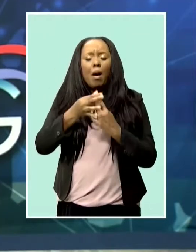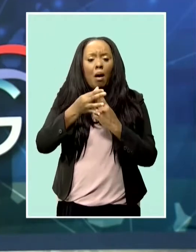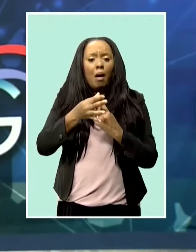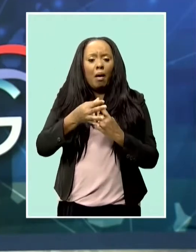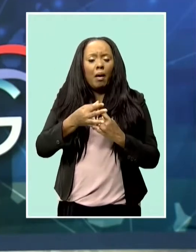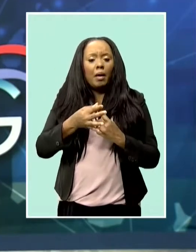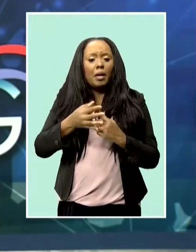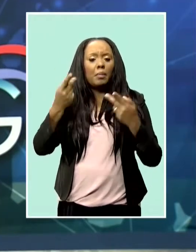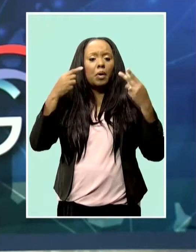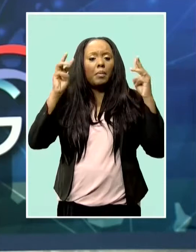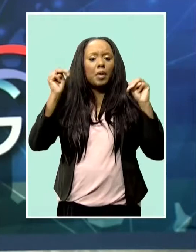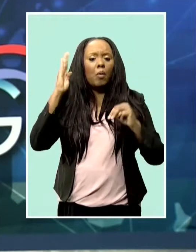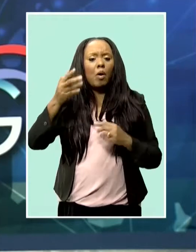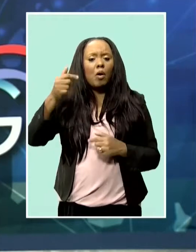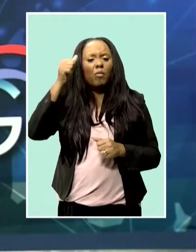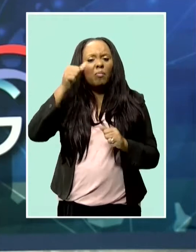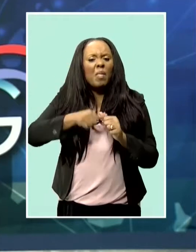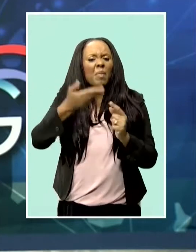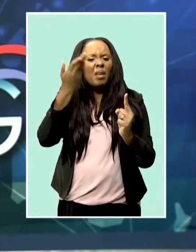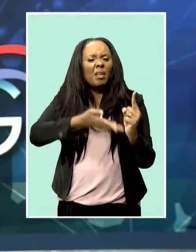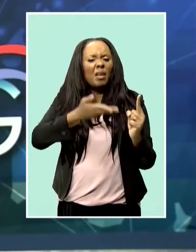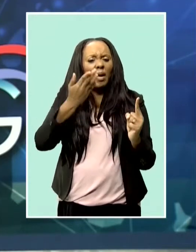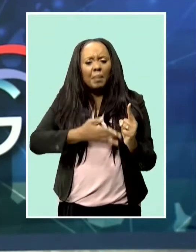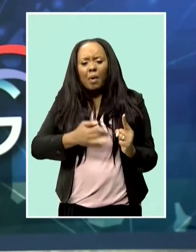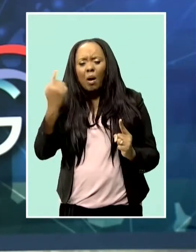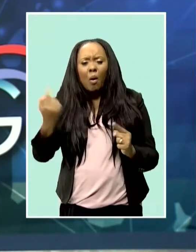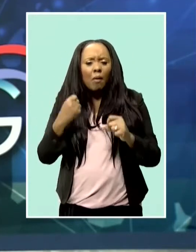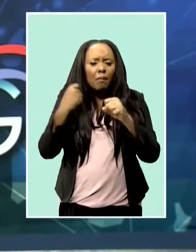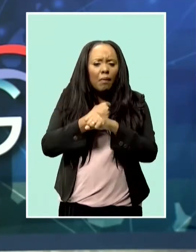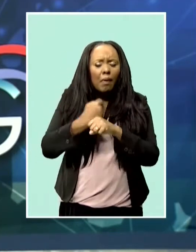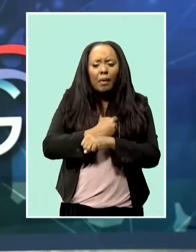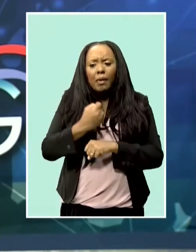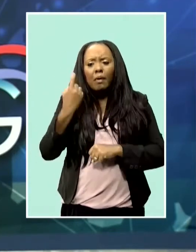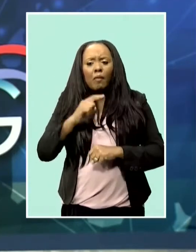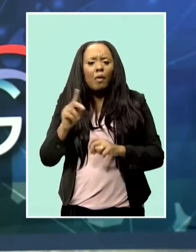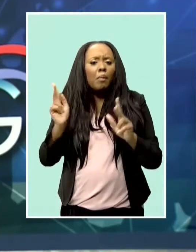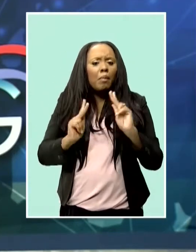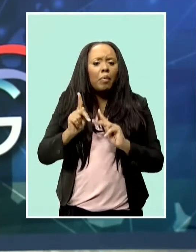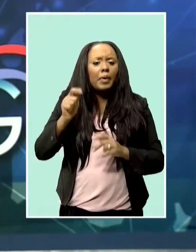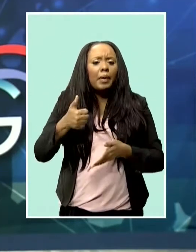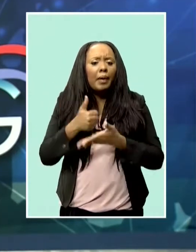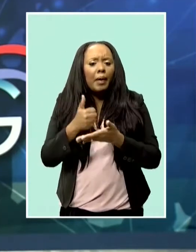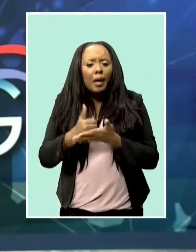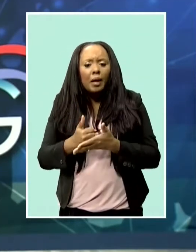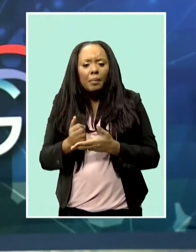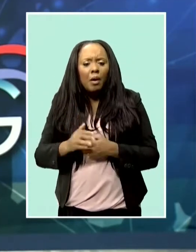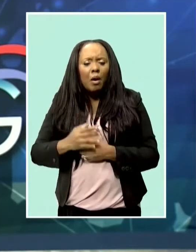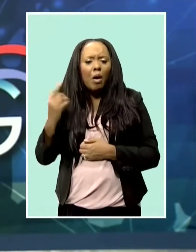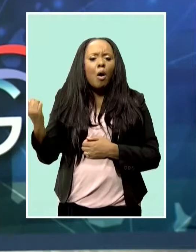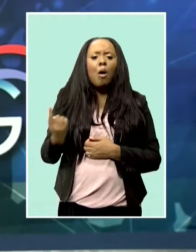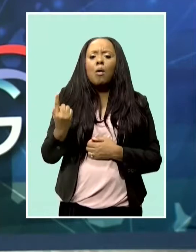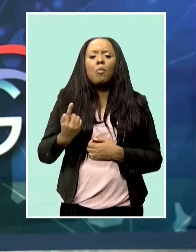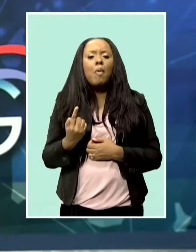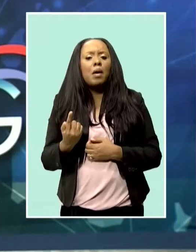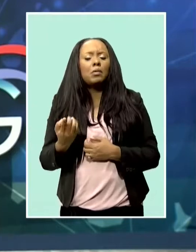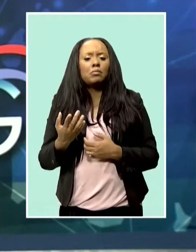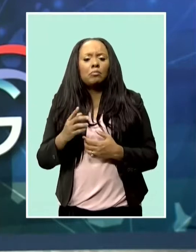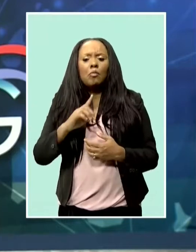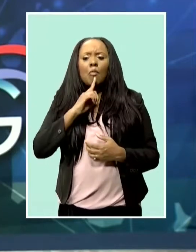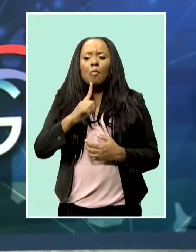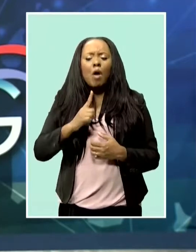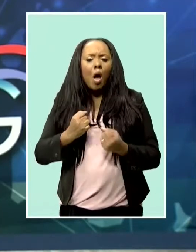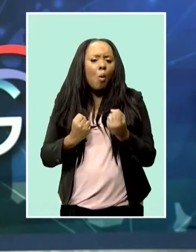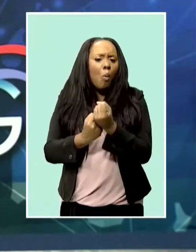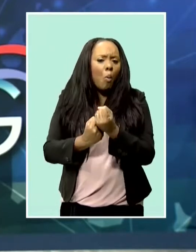says she will remember him as a fearless fighter for the underdog, the one who would not hesitate to champion the cause of the poor